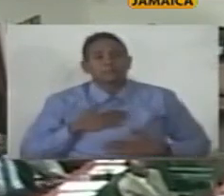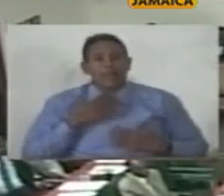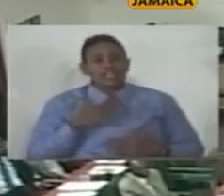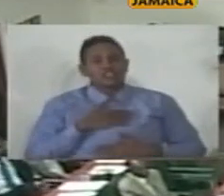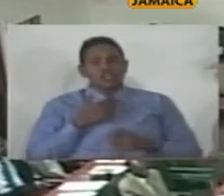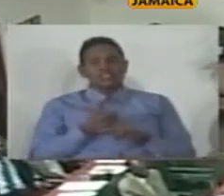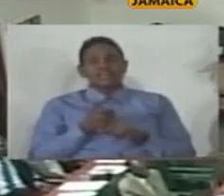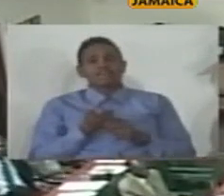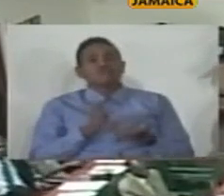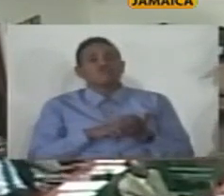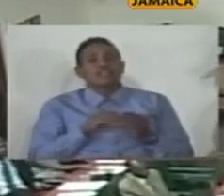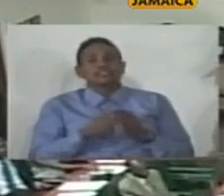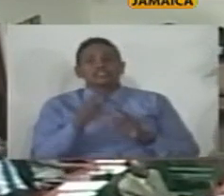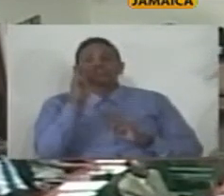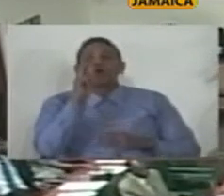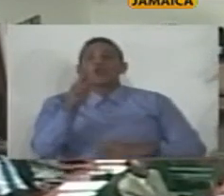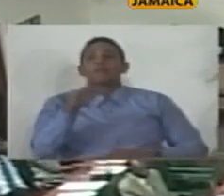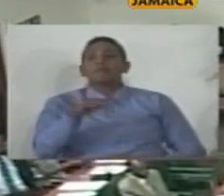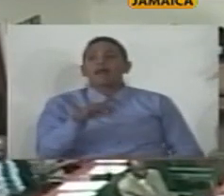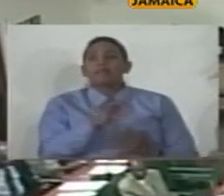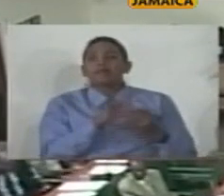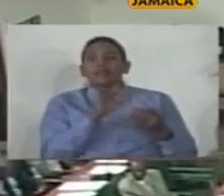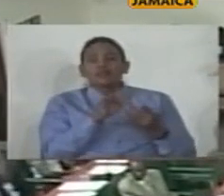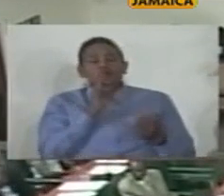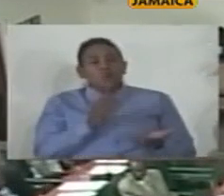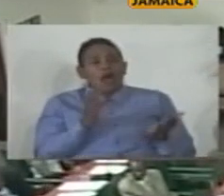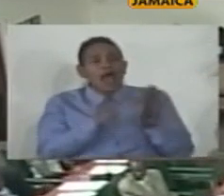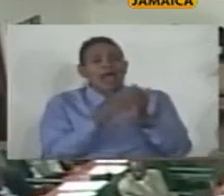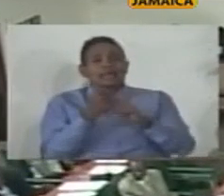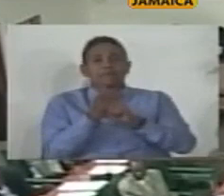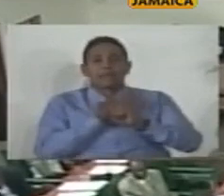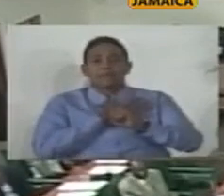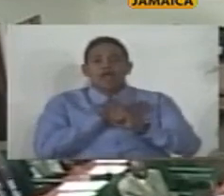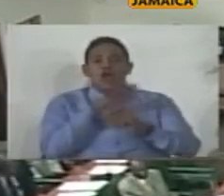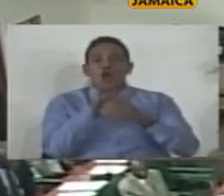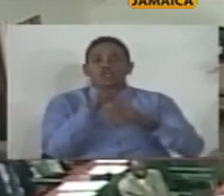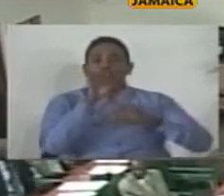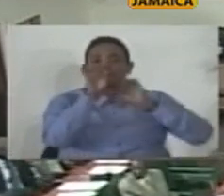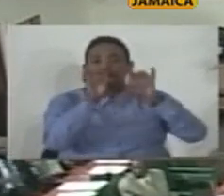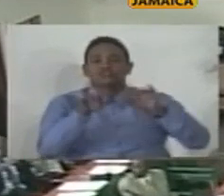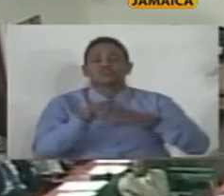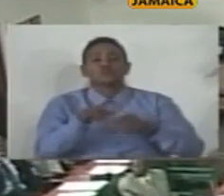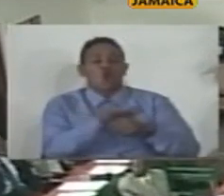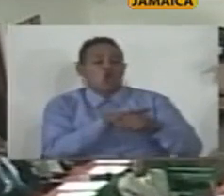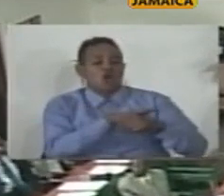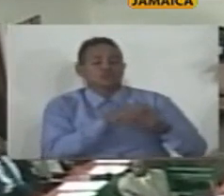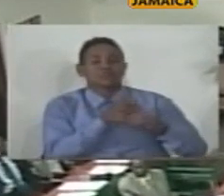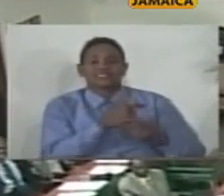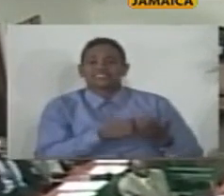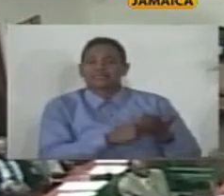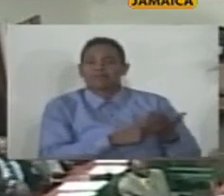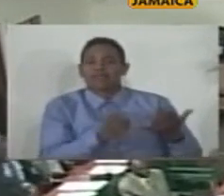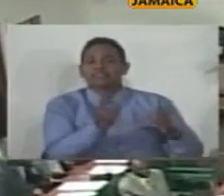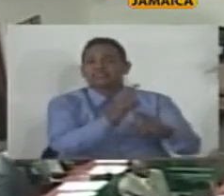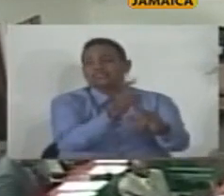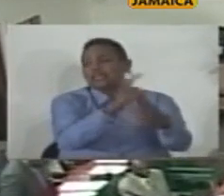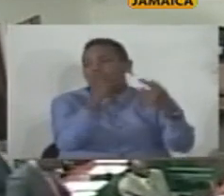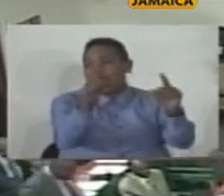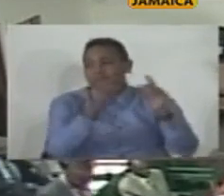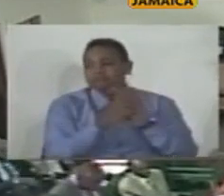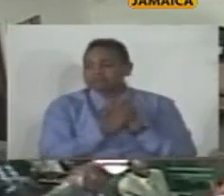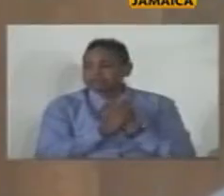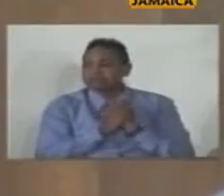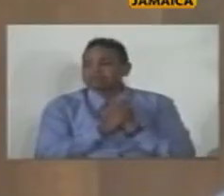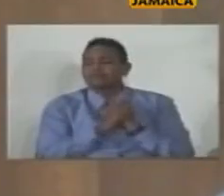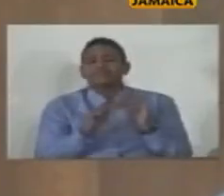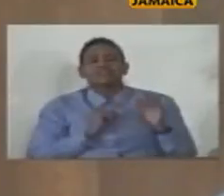rise in this honorable house to once again make my contribution to the constituency debate.